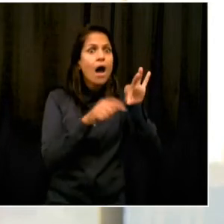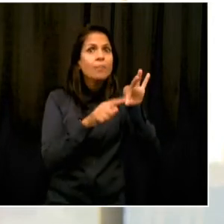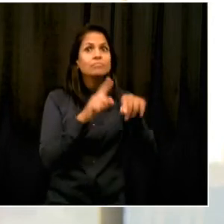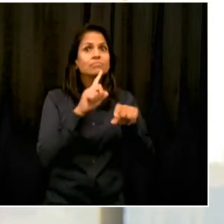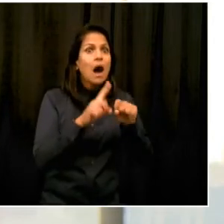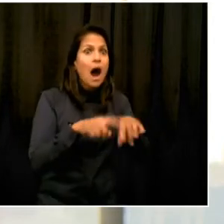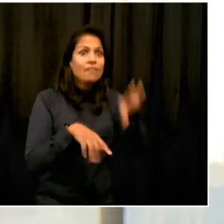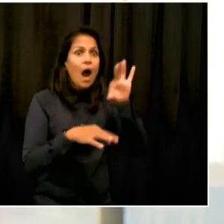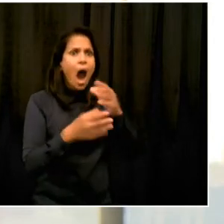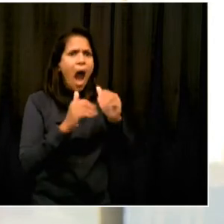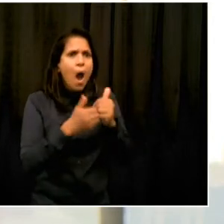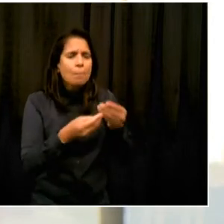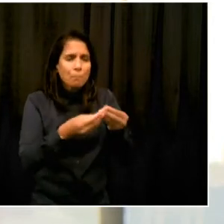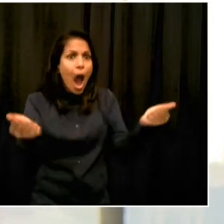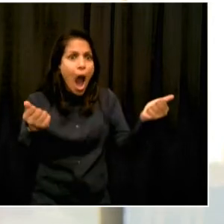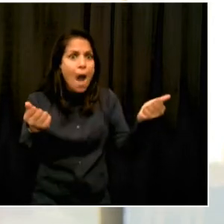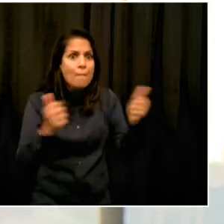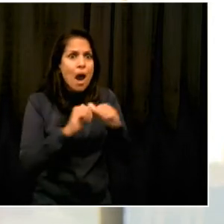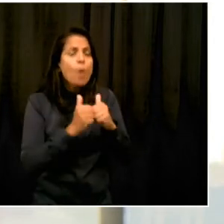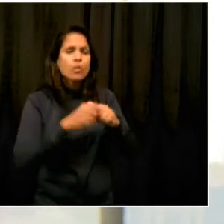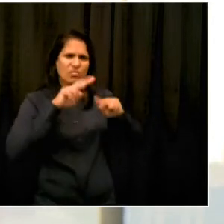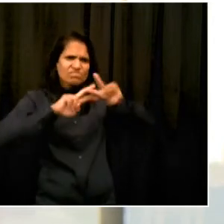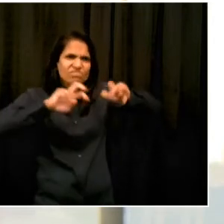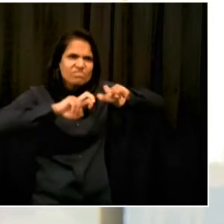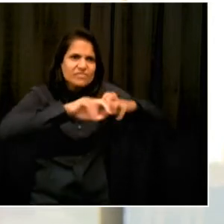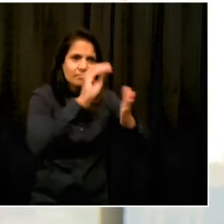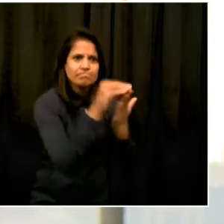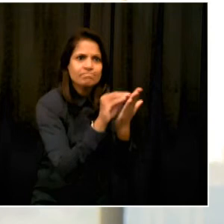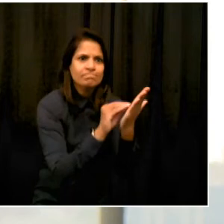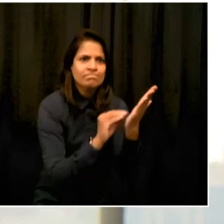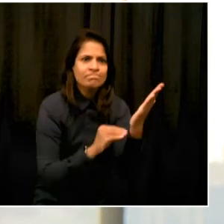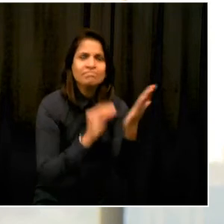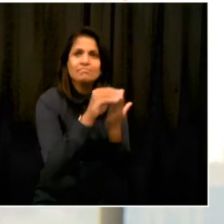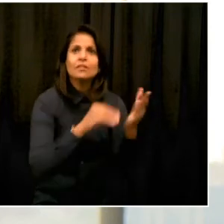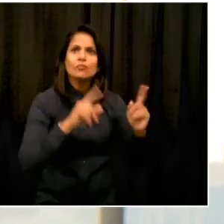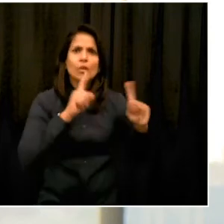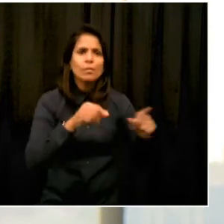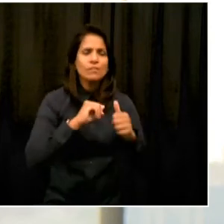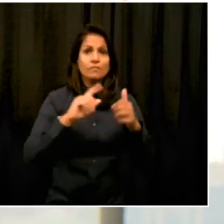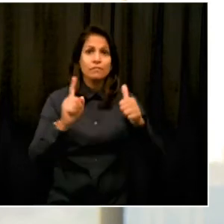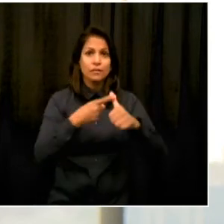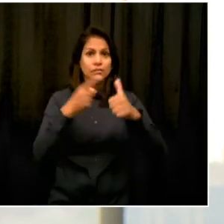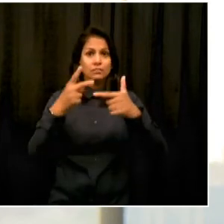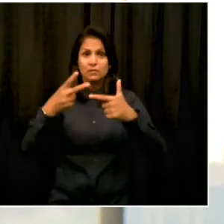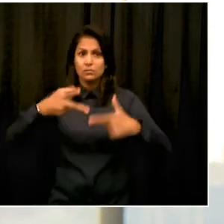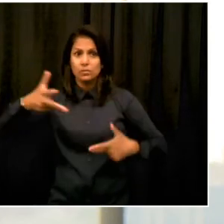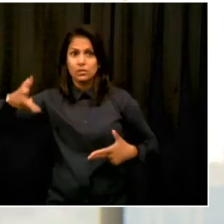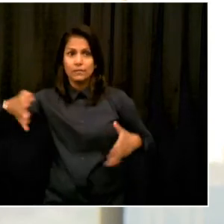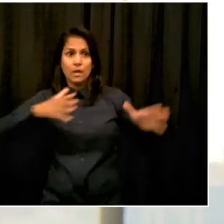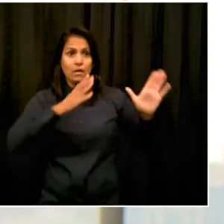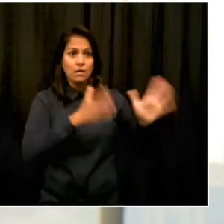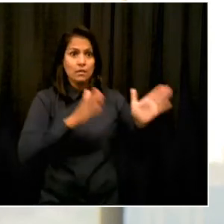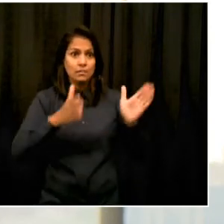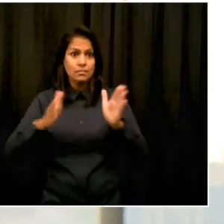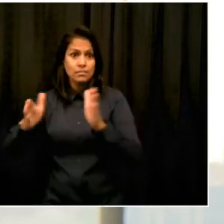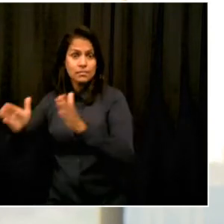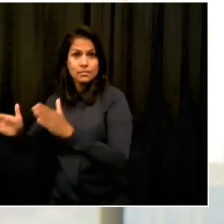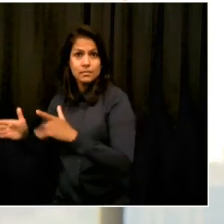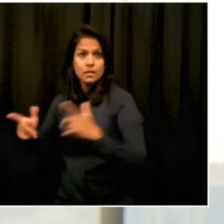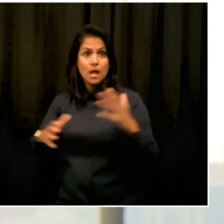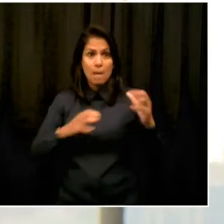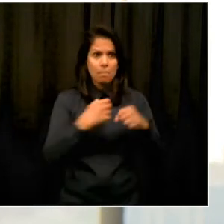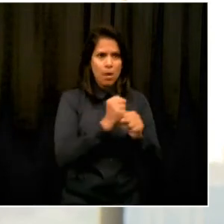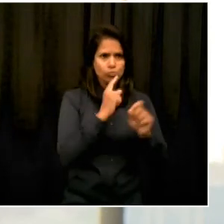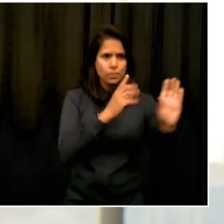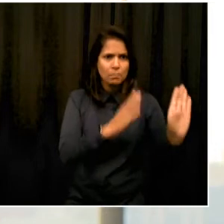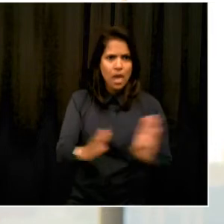And think about what it means then for our future. It means that we will fundamentally change the health outcomes